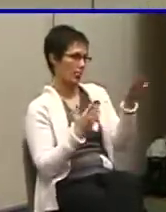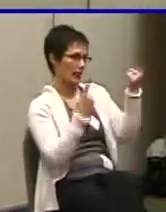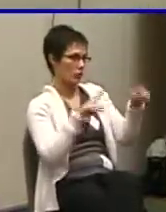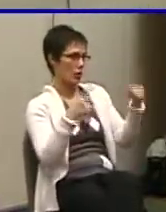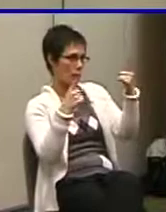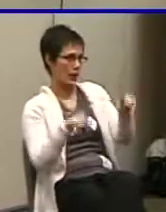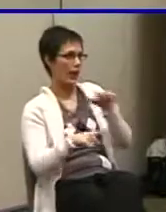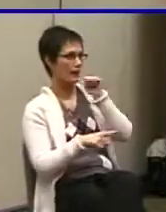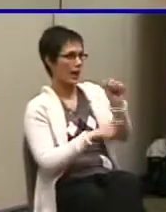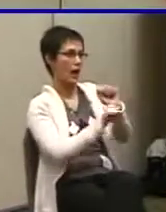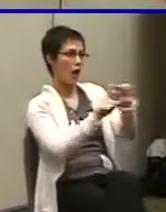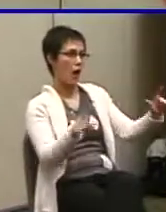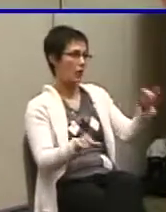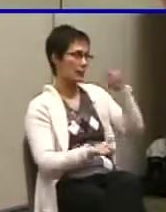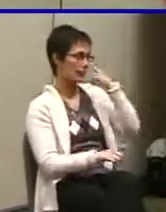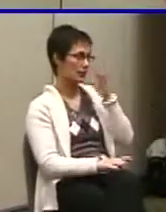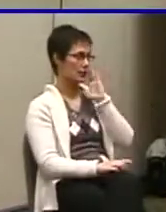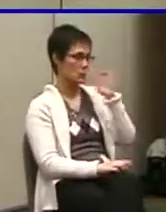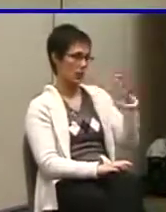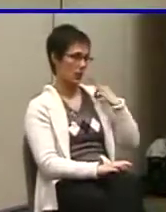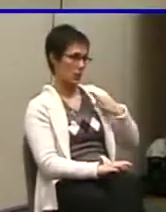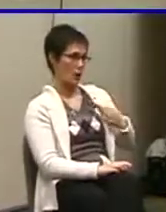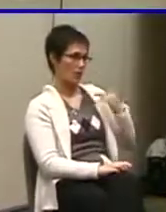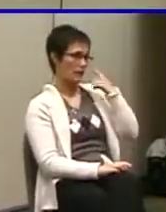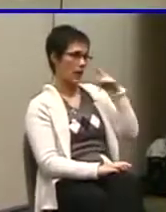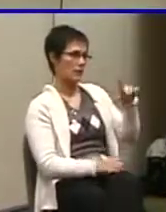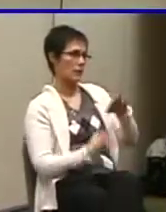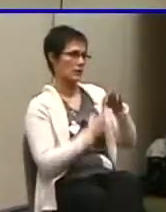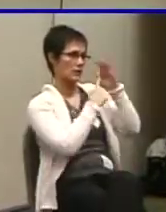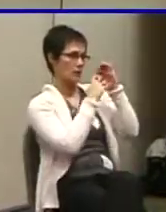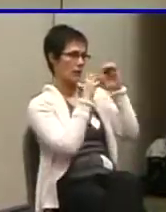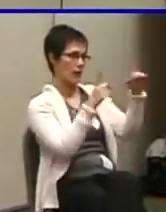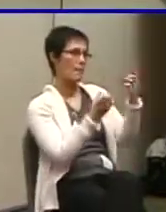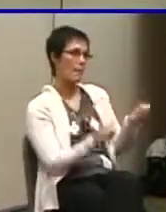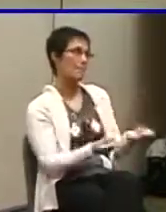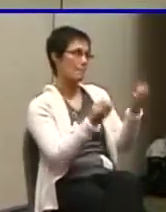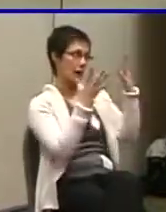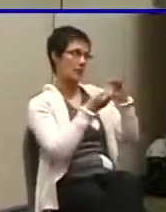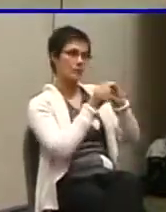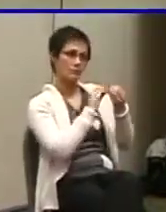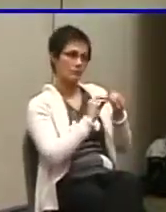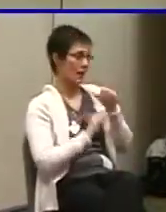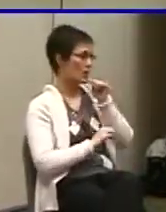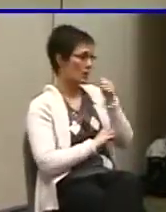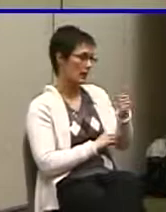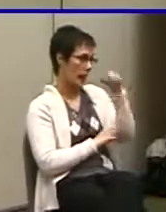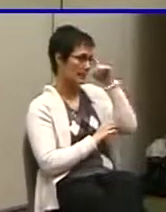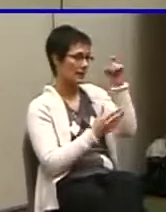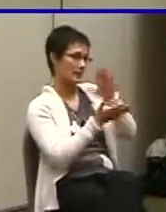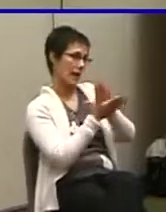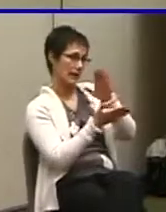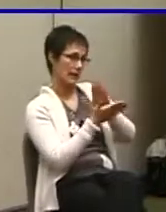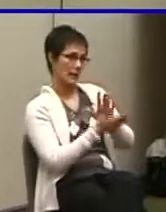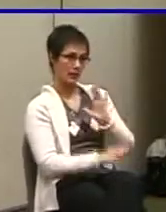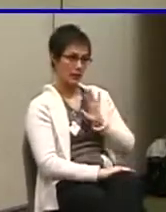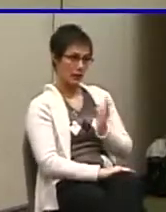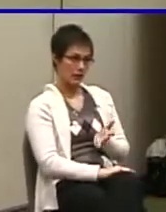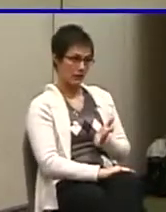Not all of these kids will qualify for special education. In fact, a large number of them will not, because academically they can still do pretty